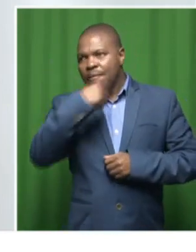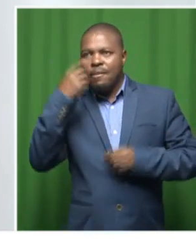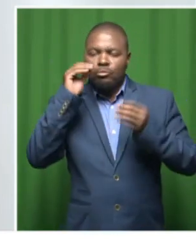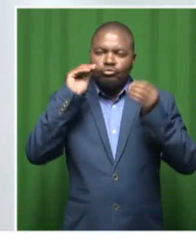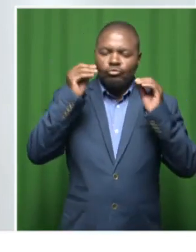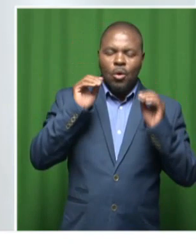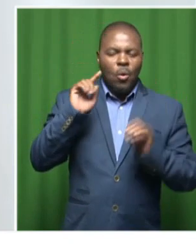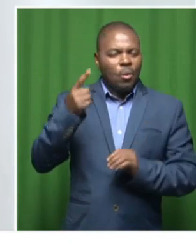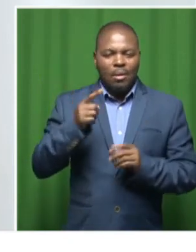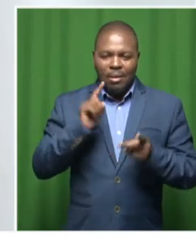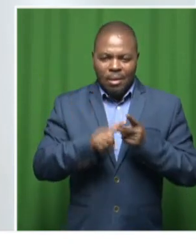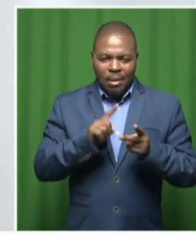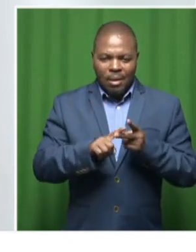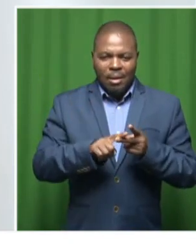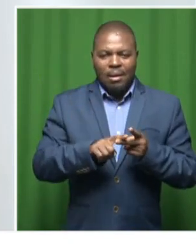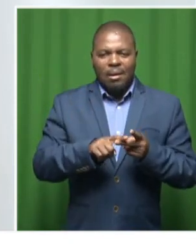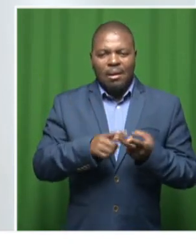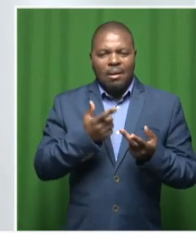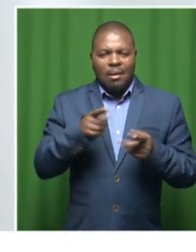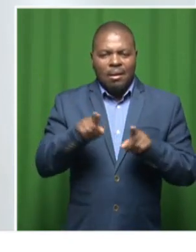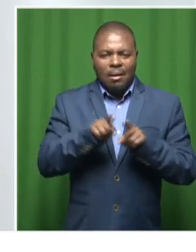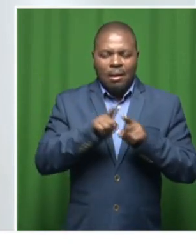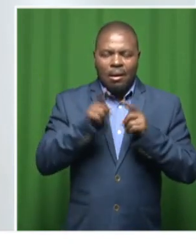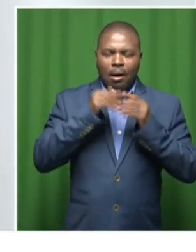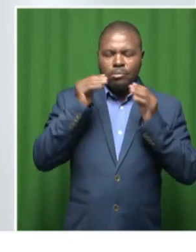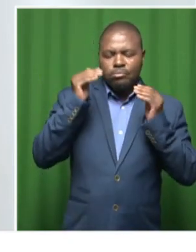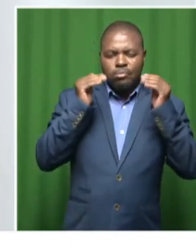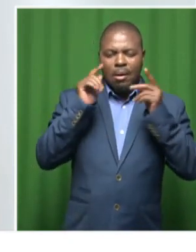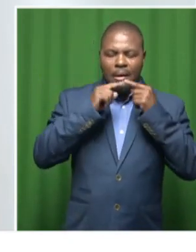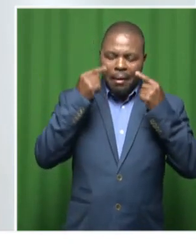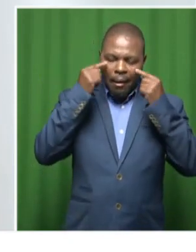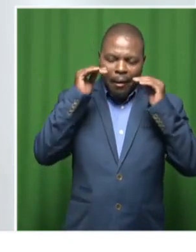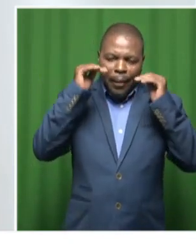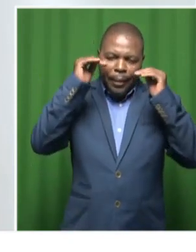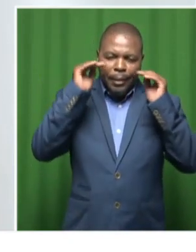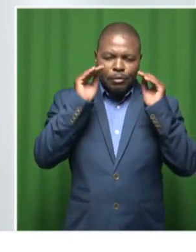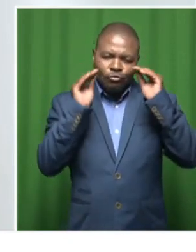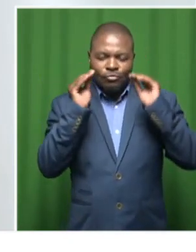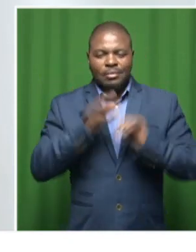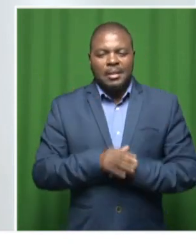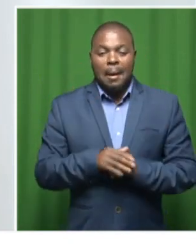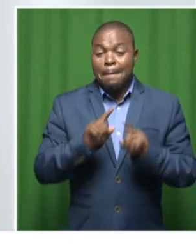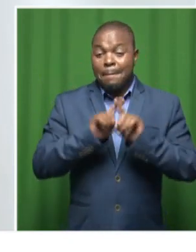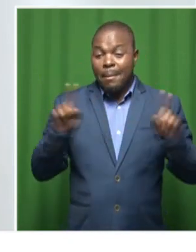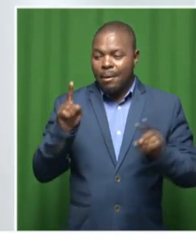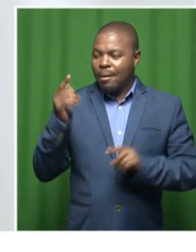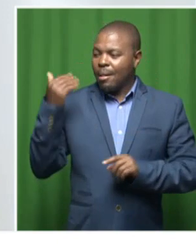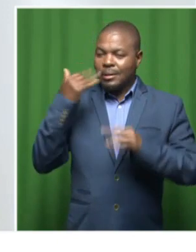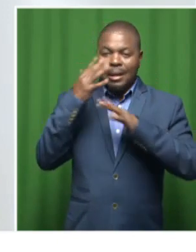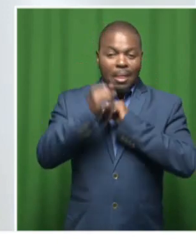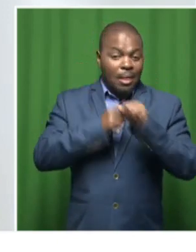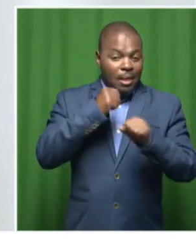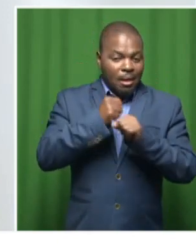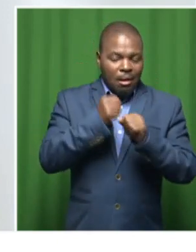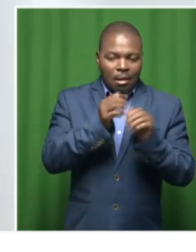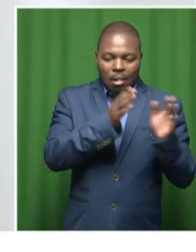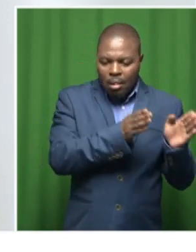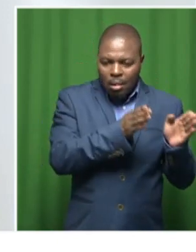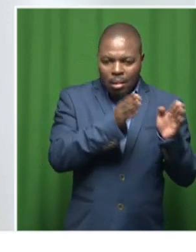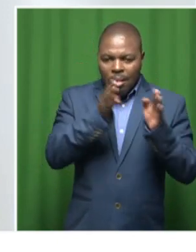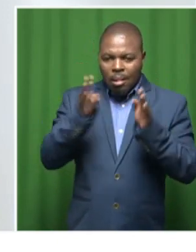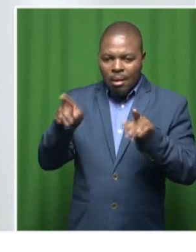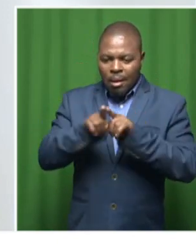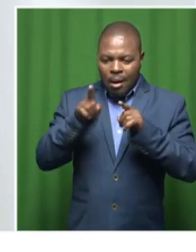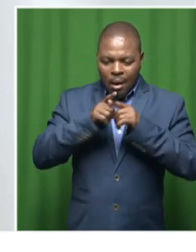features, because traditionally plastic surgery was facelifts and eye lifts and things like that. But in the last decade, there's been a shift towards more